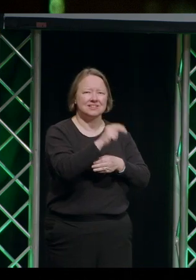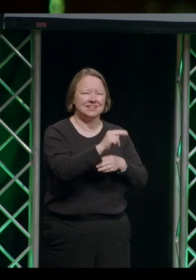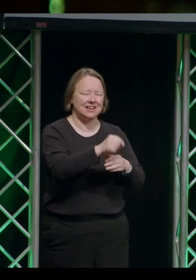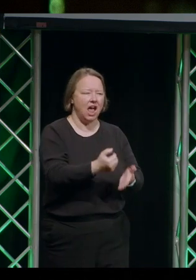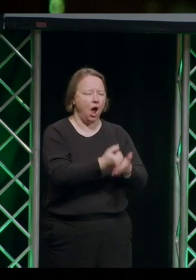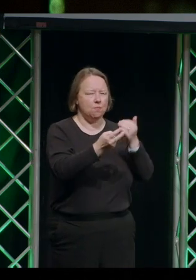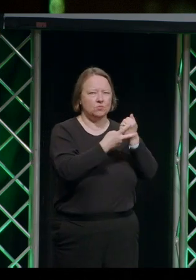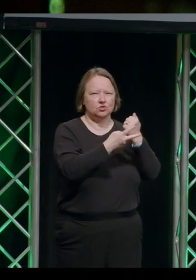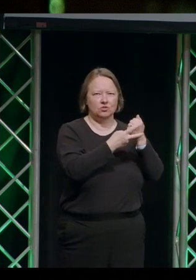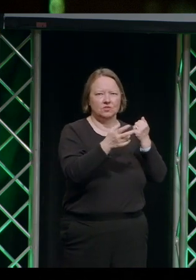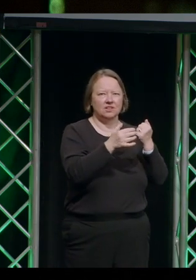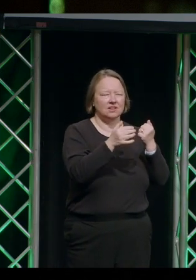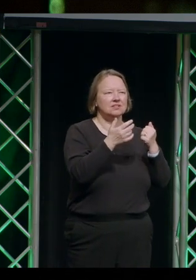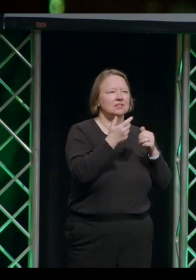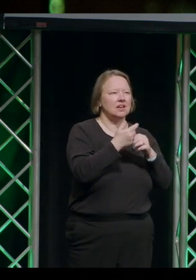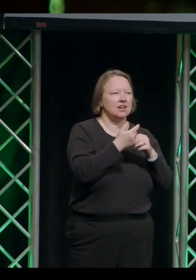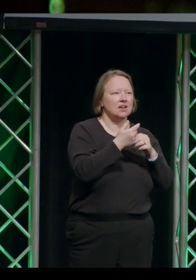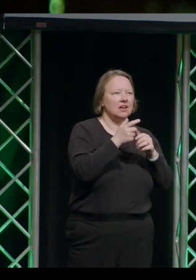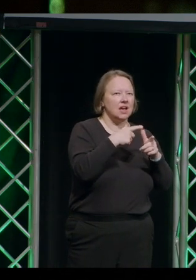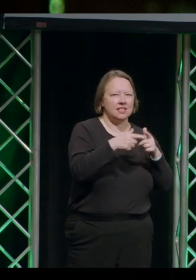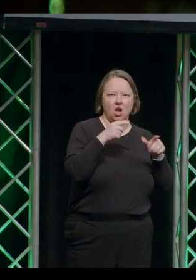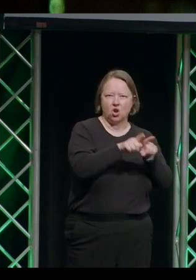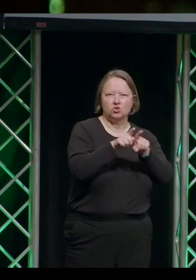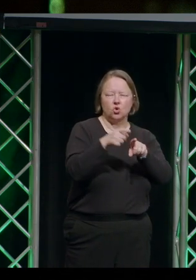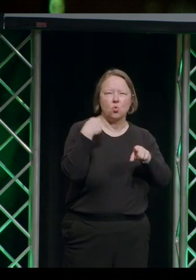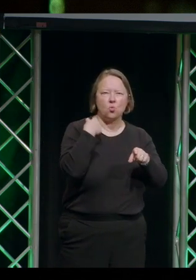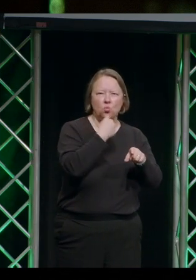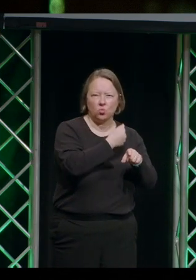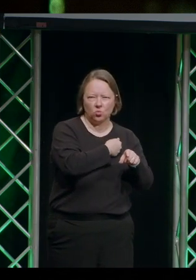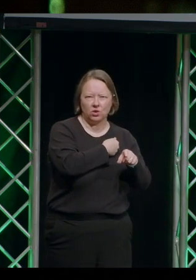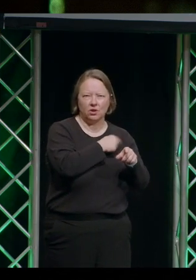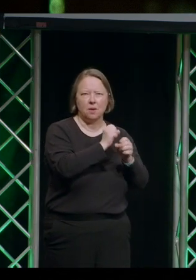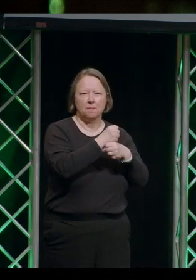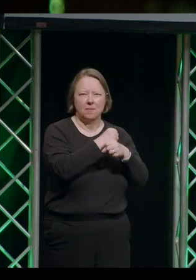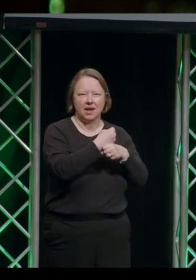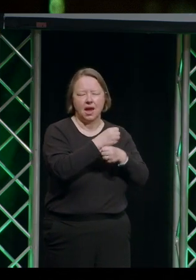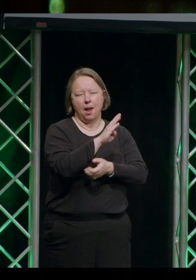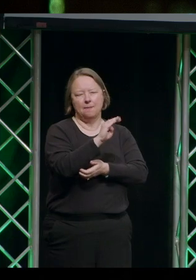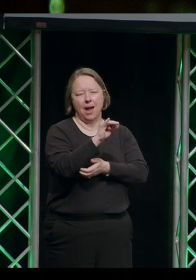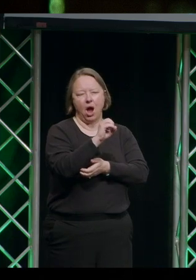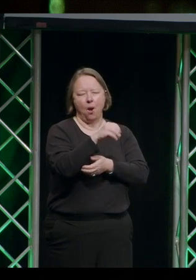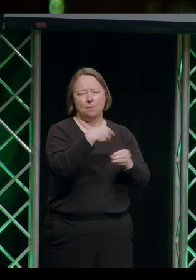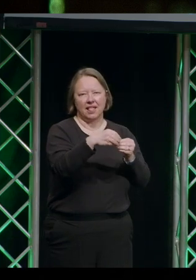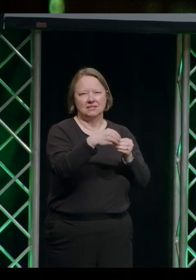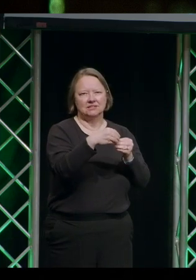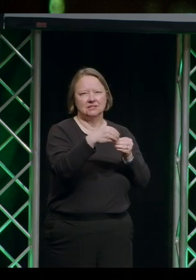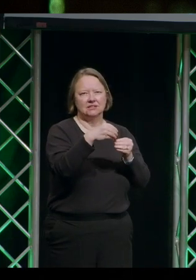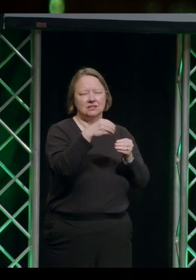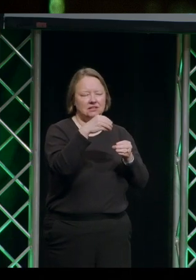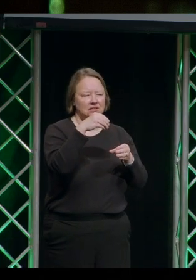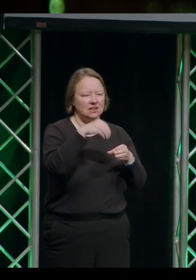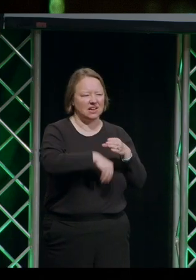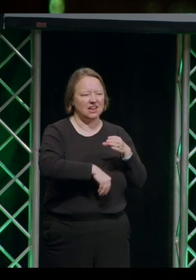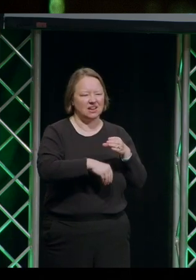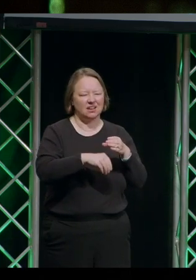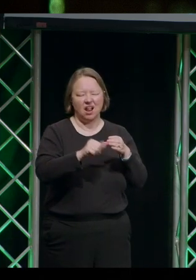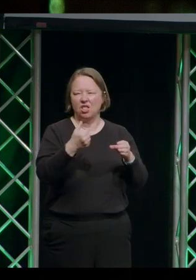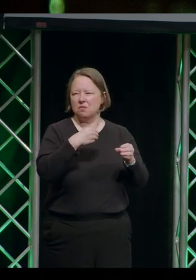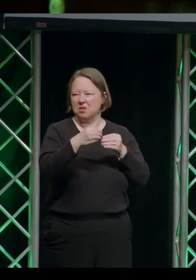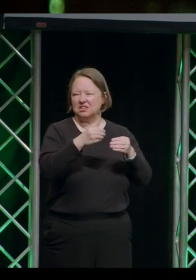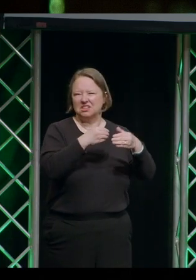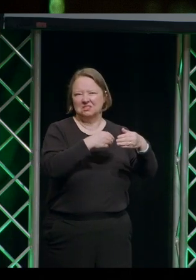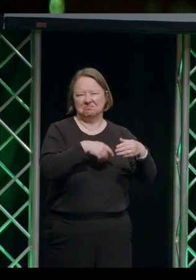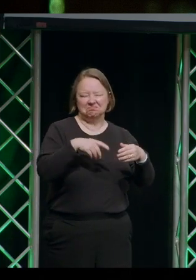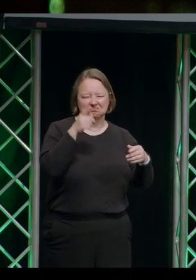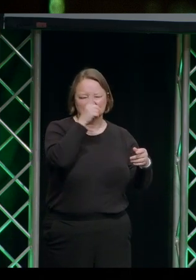chassis, which is E. coli. And we were also producing a bioplastic in a chassis similarly. And we